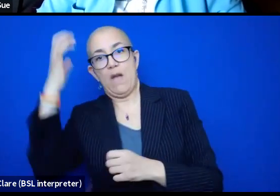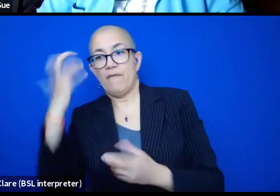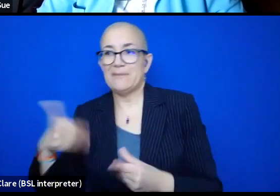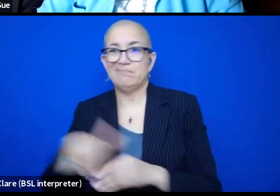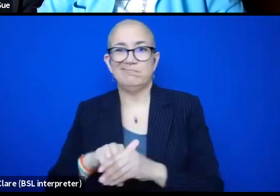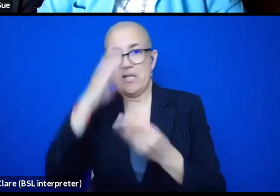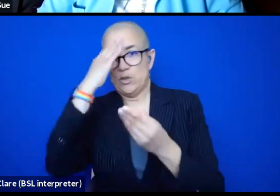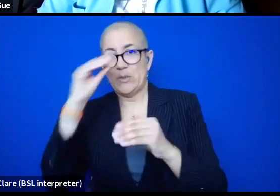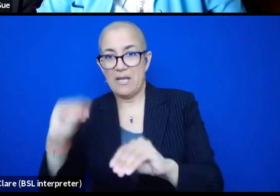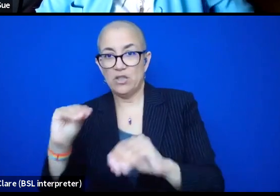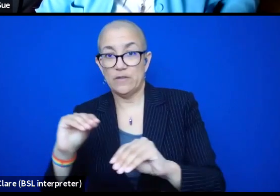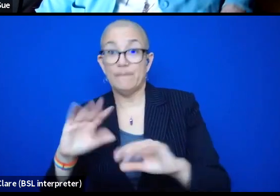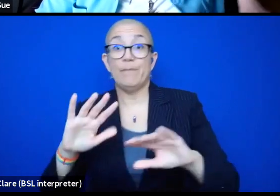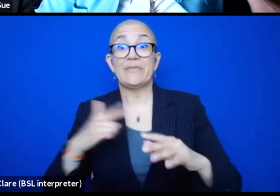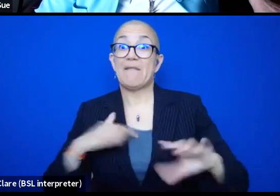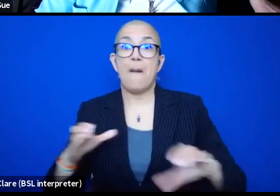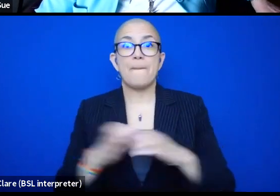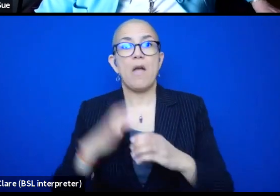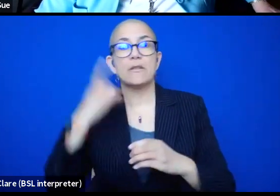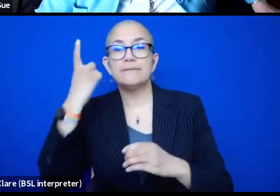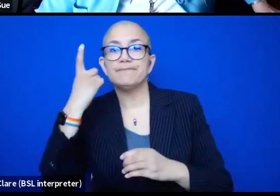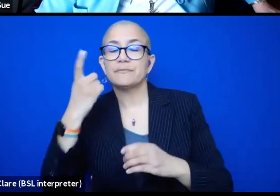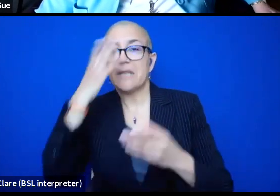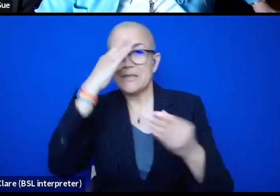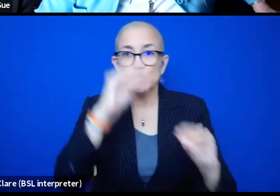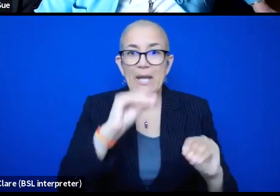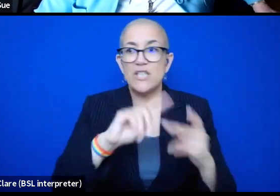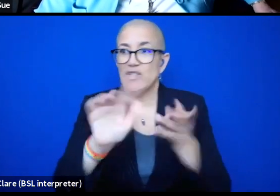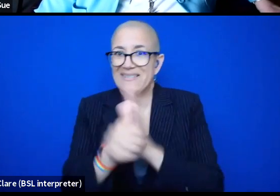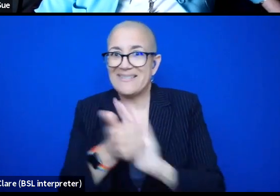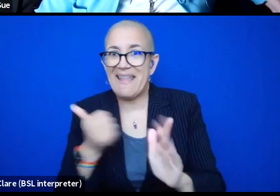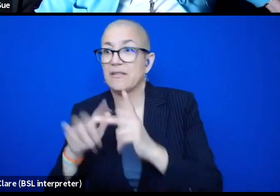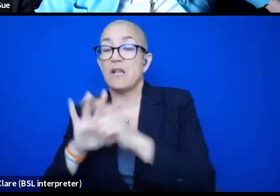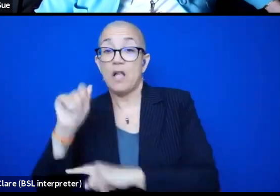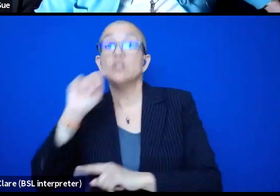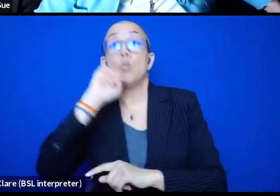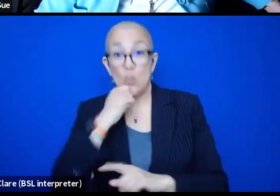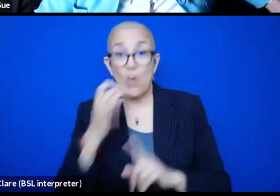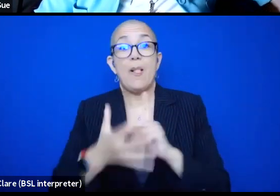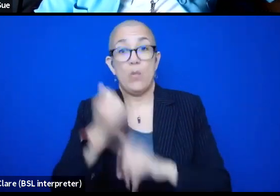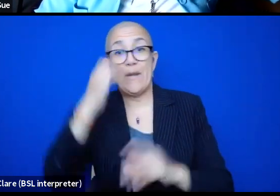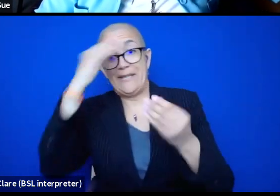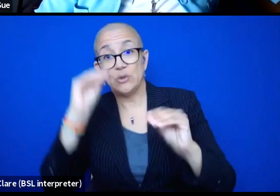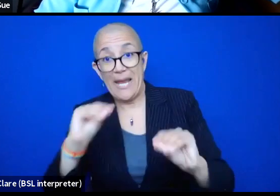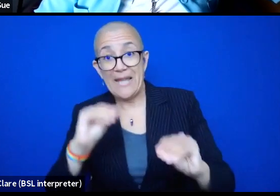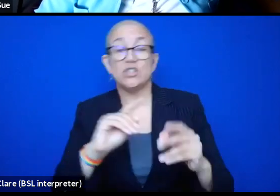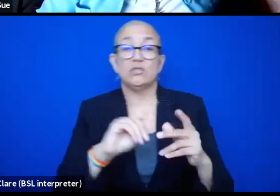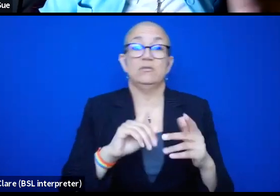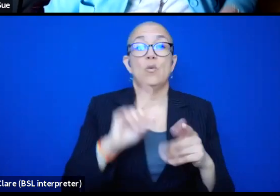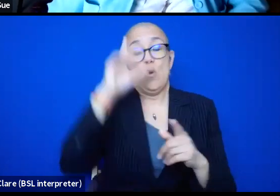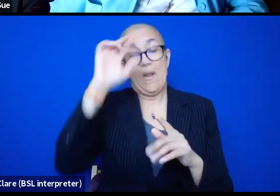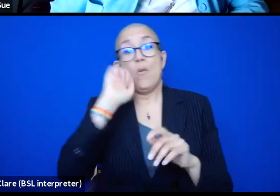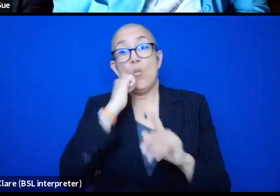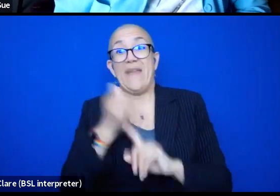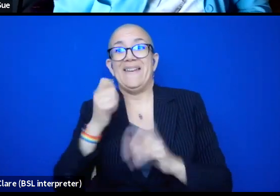Friends, if our party can rethink education, skills and culture, we will win elections on education like we used